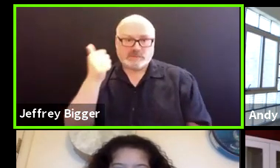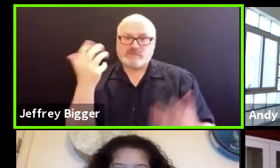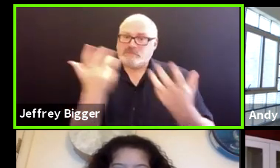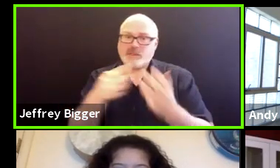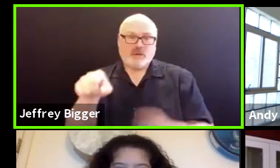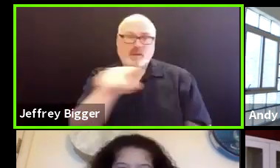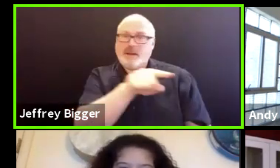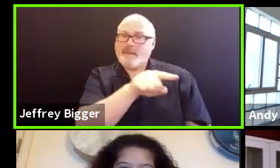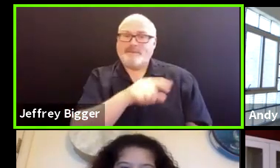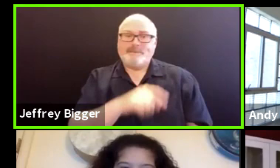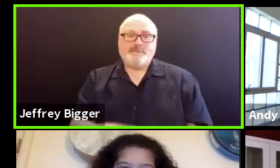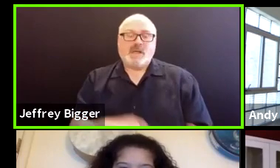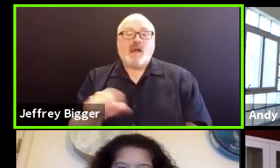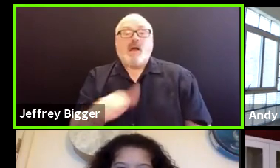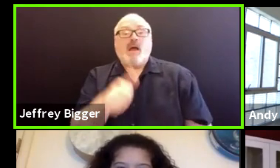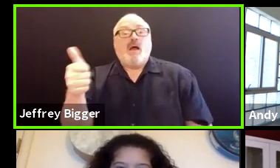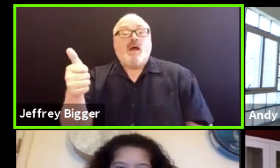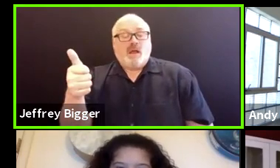doing is we're